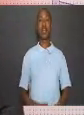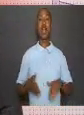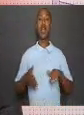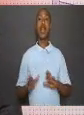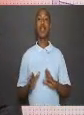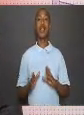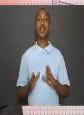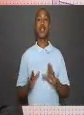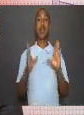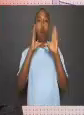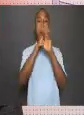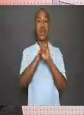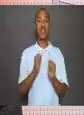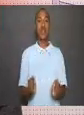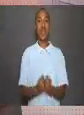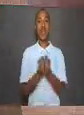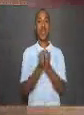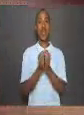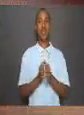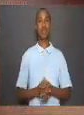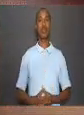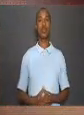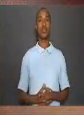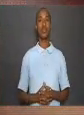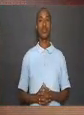Let us complete them together.